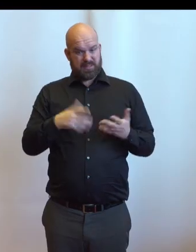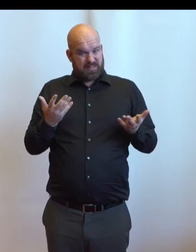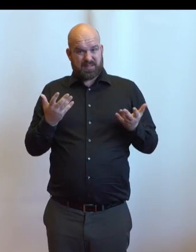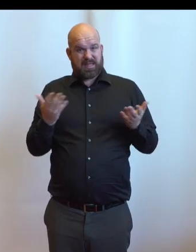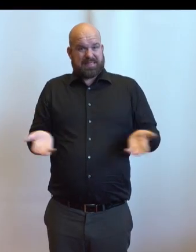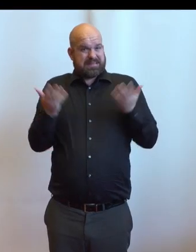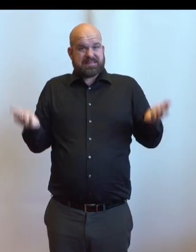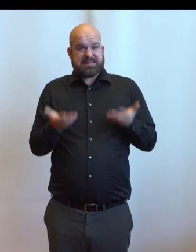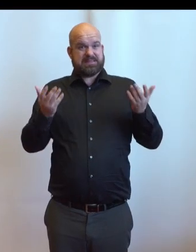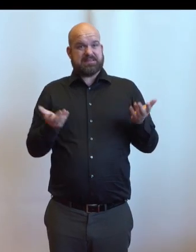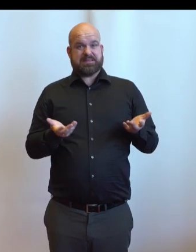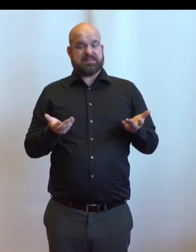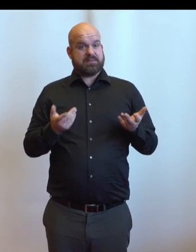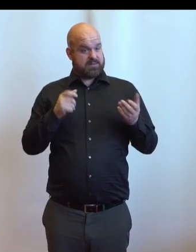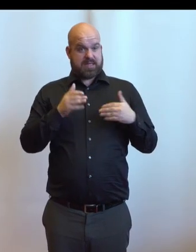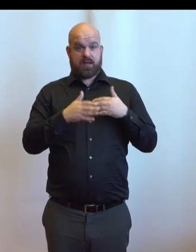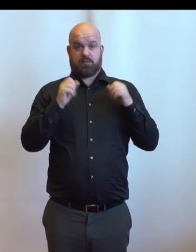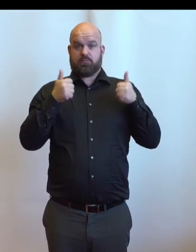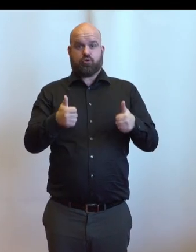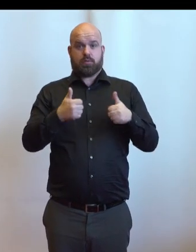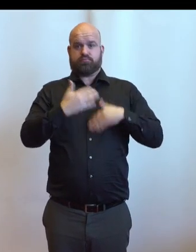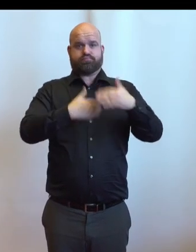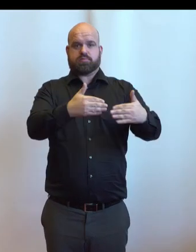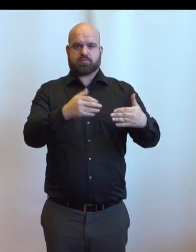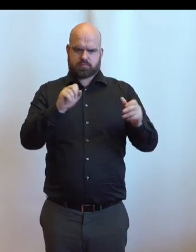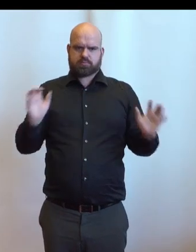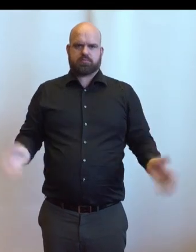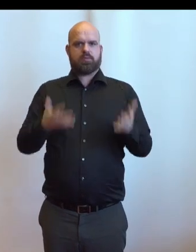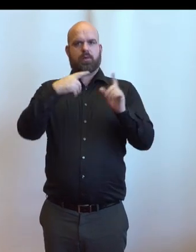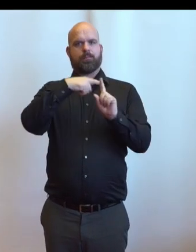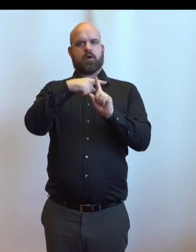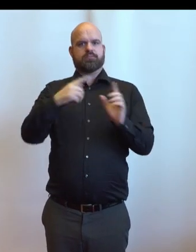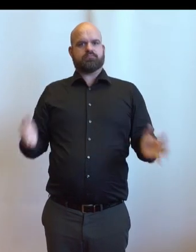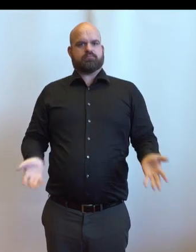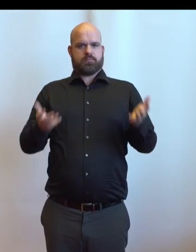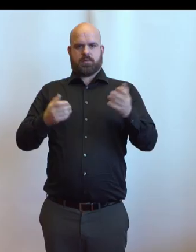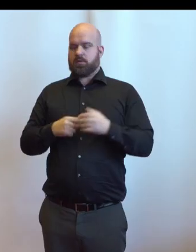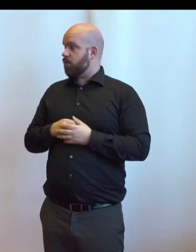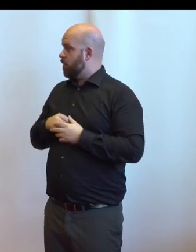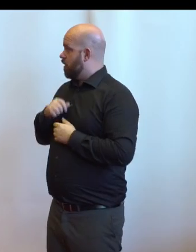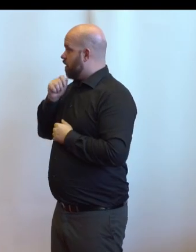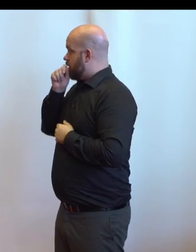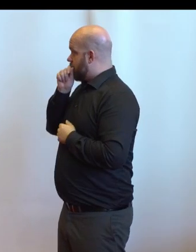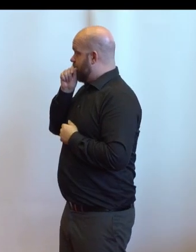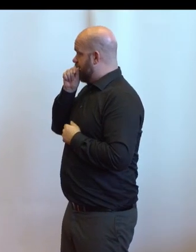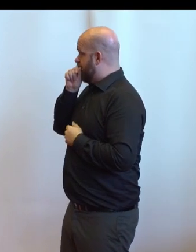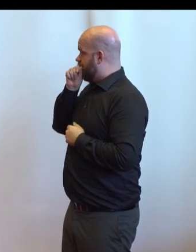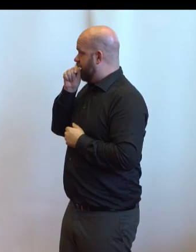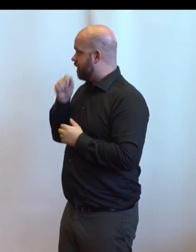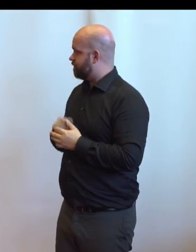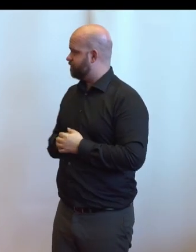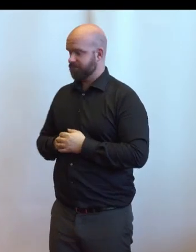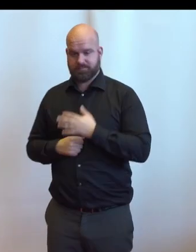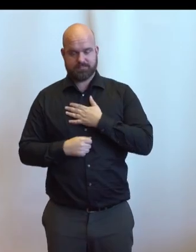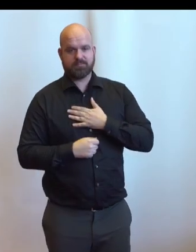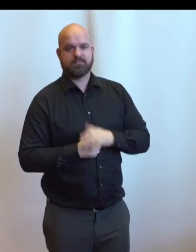and it really adds value to all our stakeholders in the organization. And so I will make it short, I